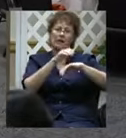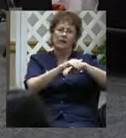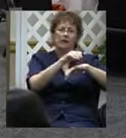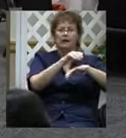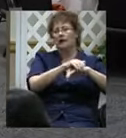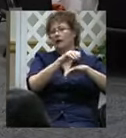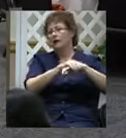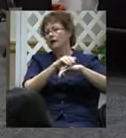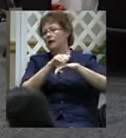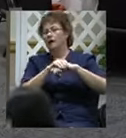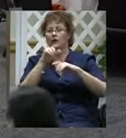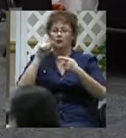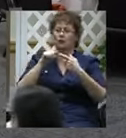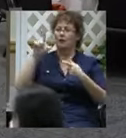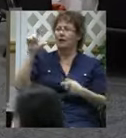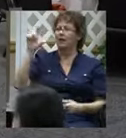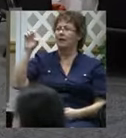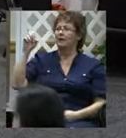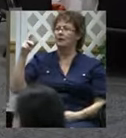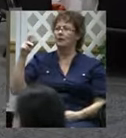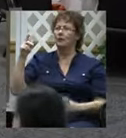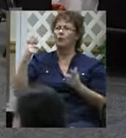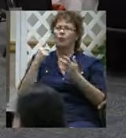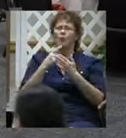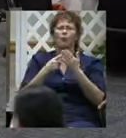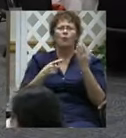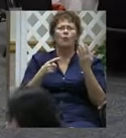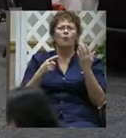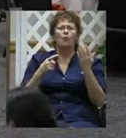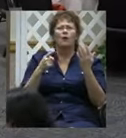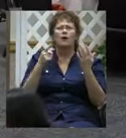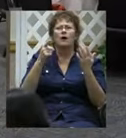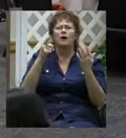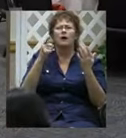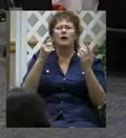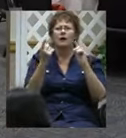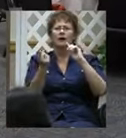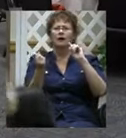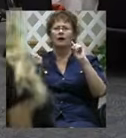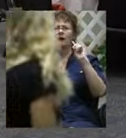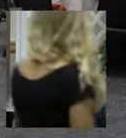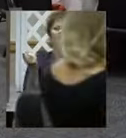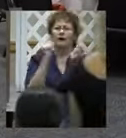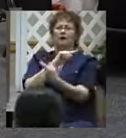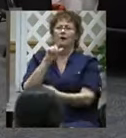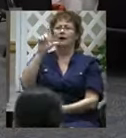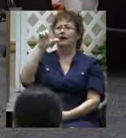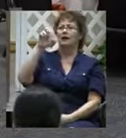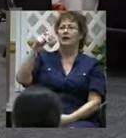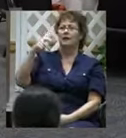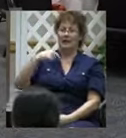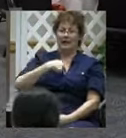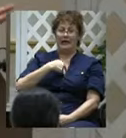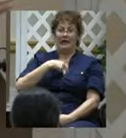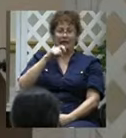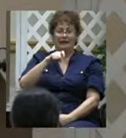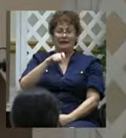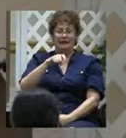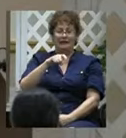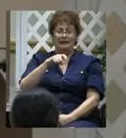for our LEP community. But what about situations where an LEP client needs to